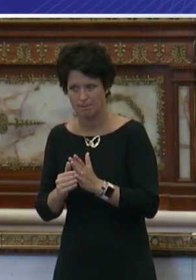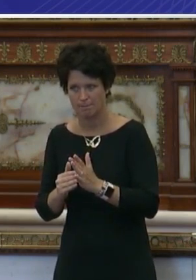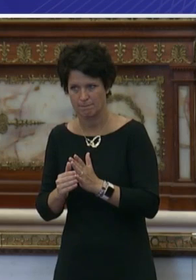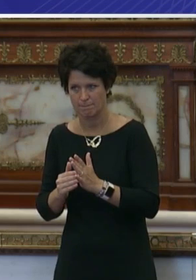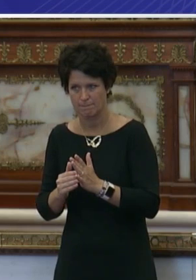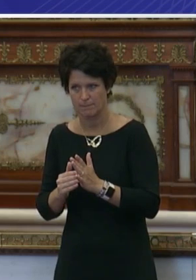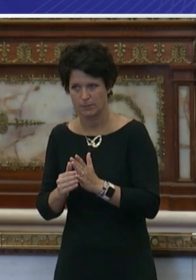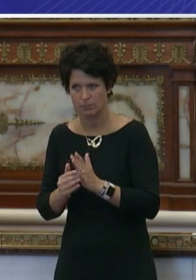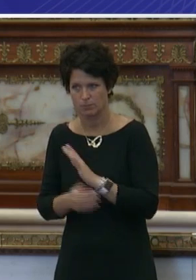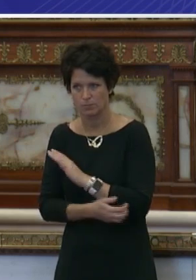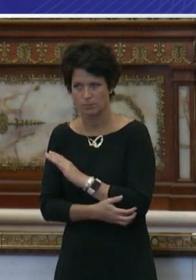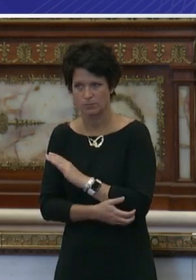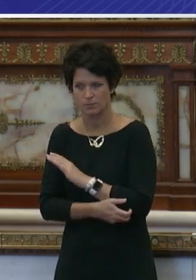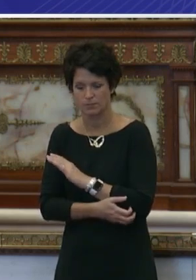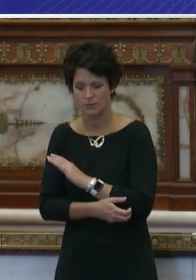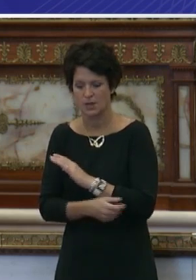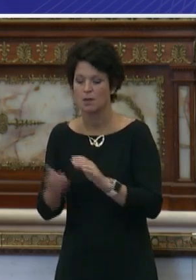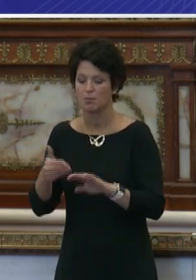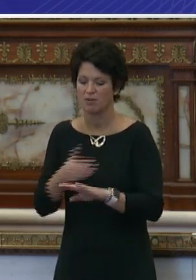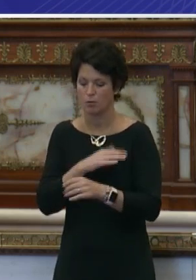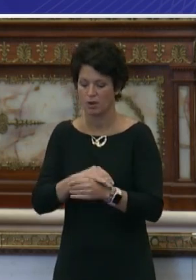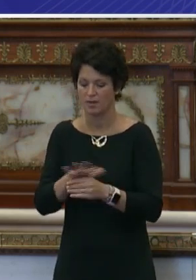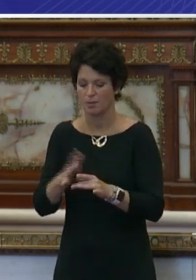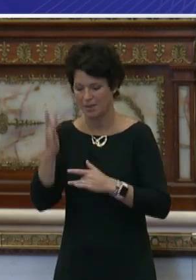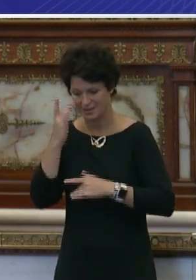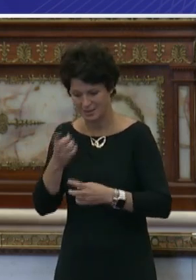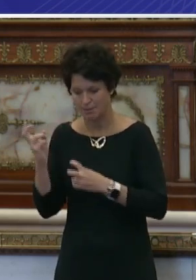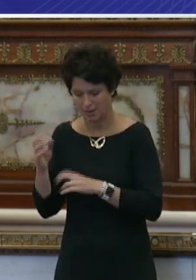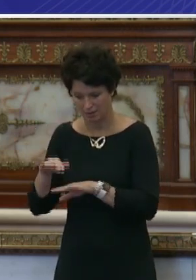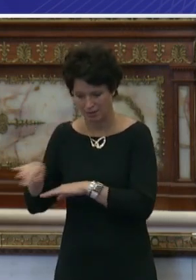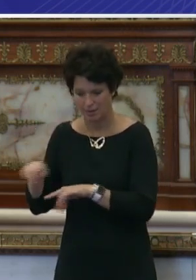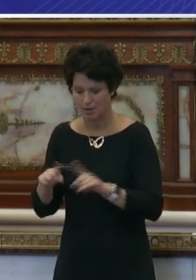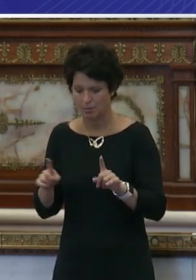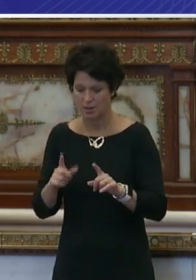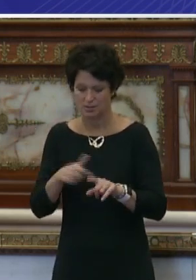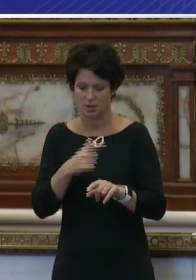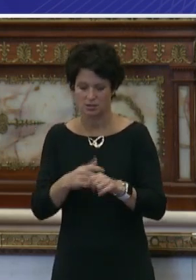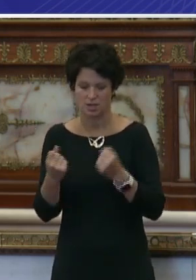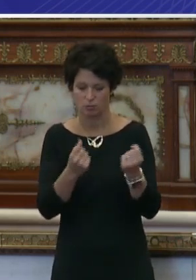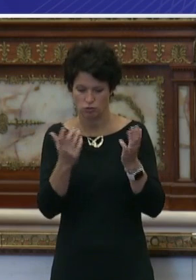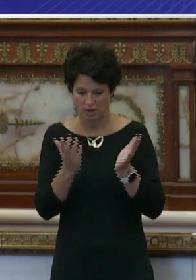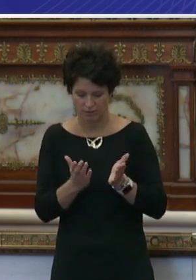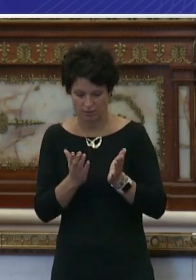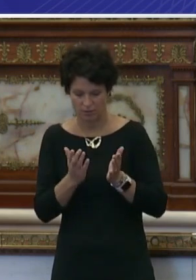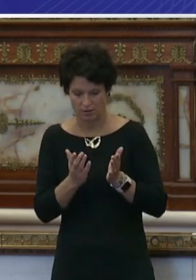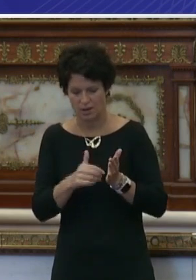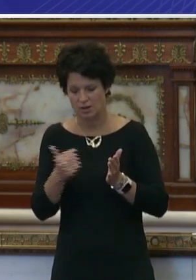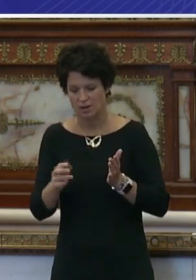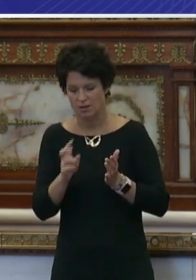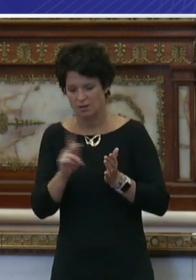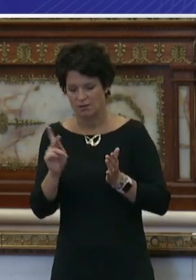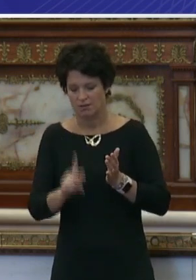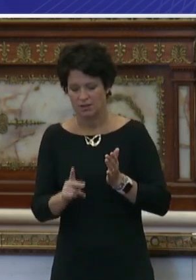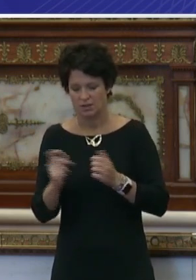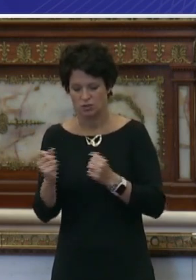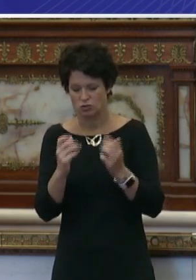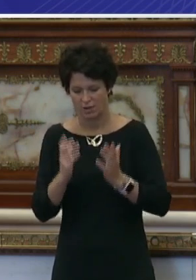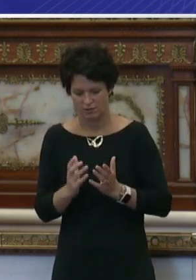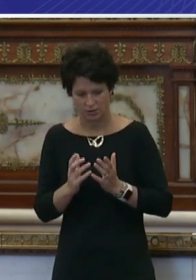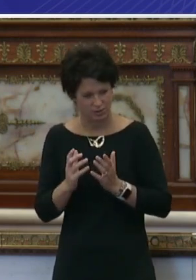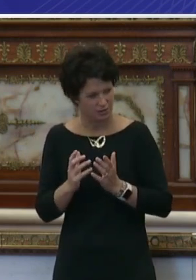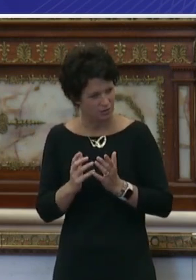for safety rules. During the non-pandemic times, ask long-time drivers and other Philly community drivers that stories